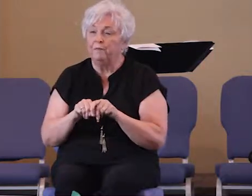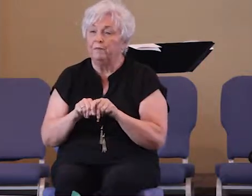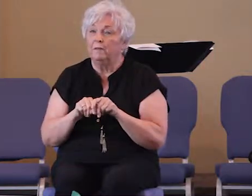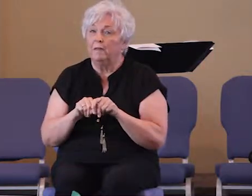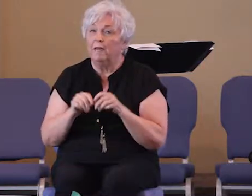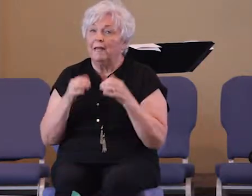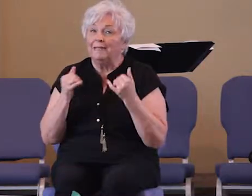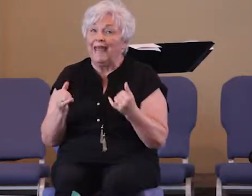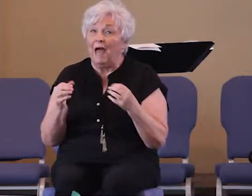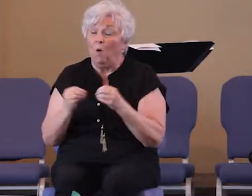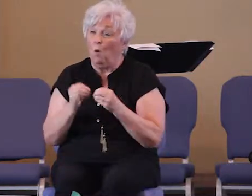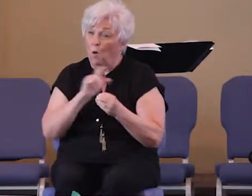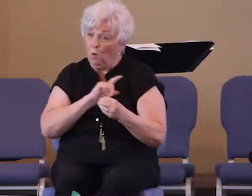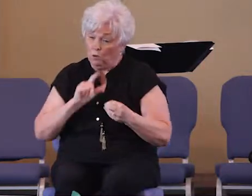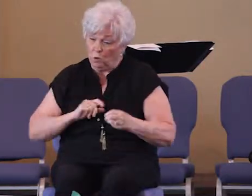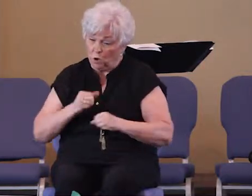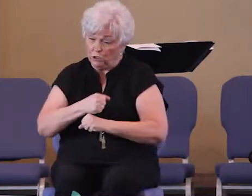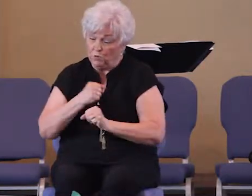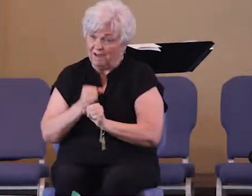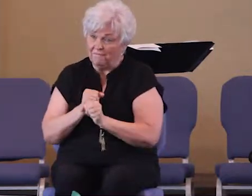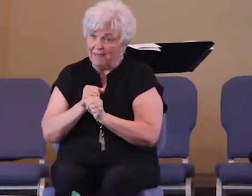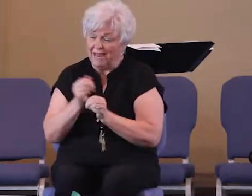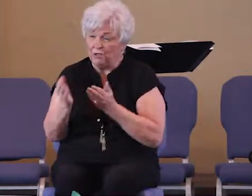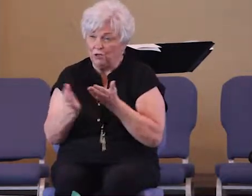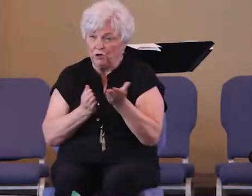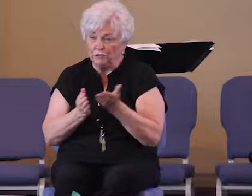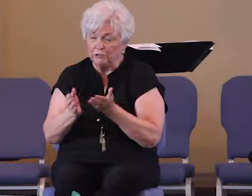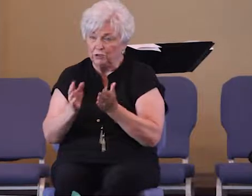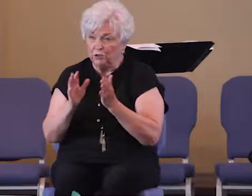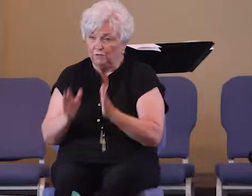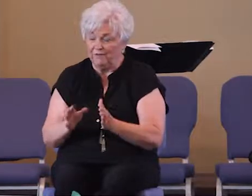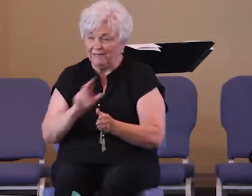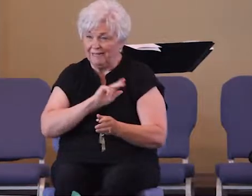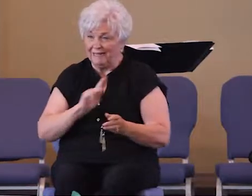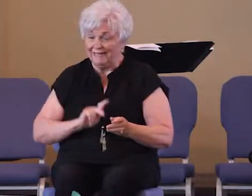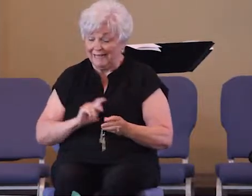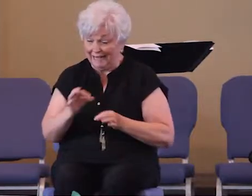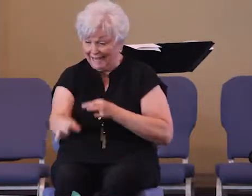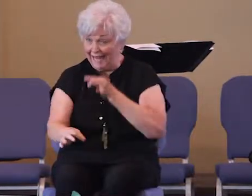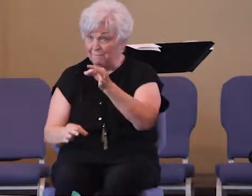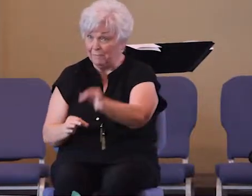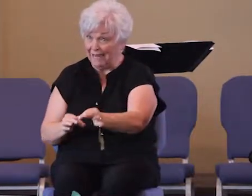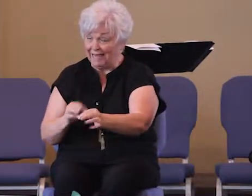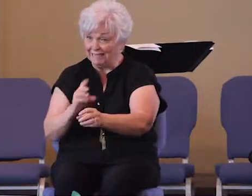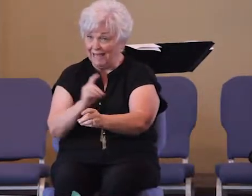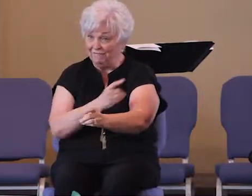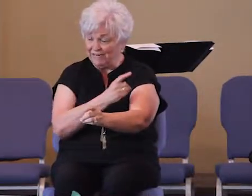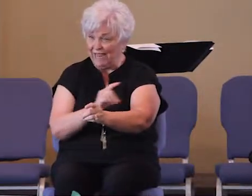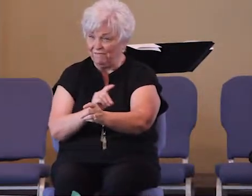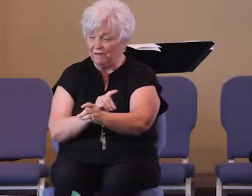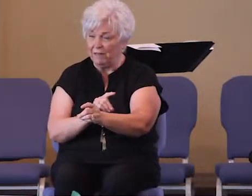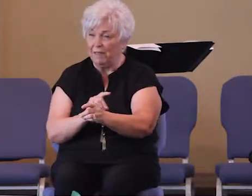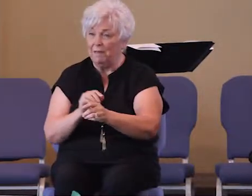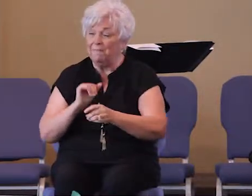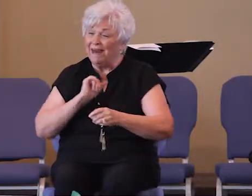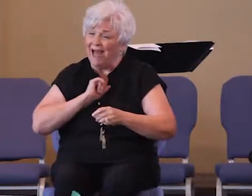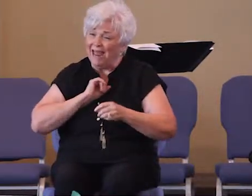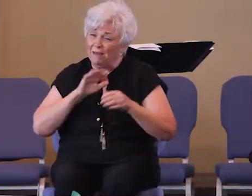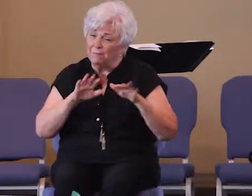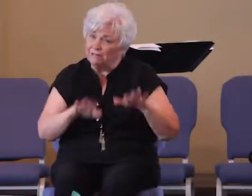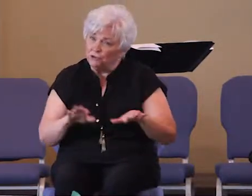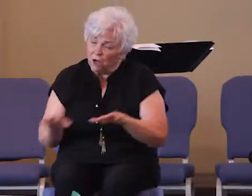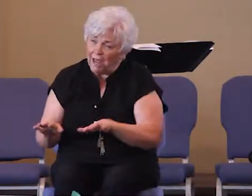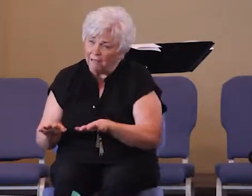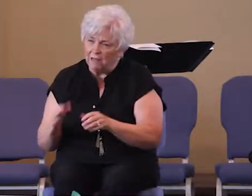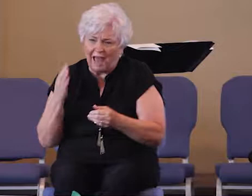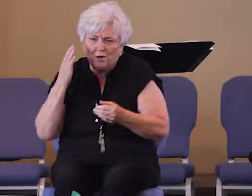Now, O Lord, you have made your servant king in place of my father David. Yet I am but a child. I do not know how to go